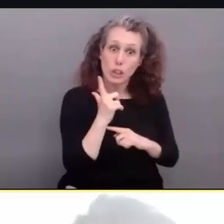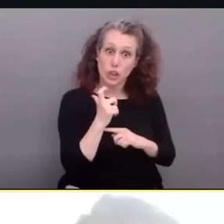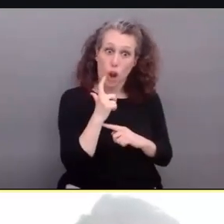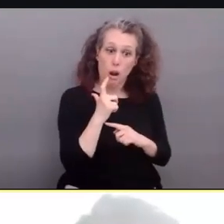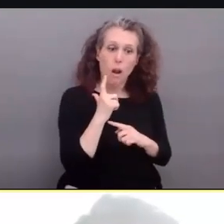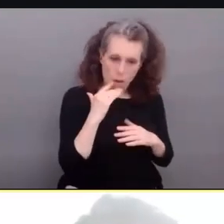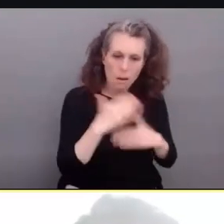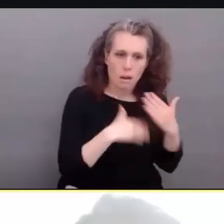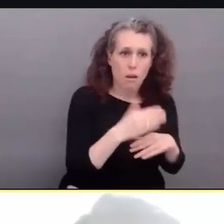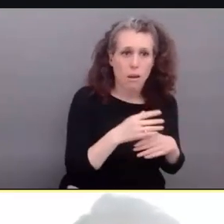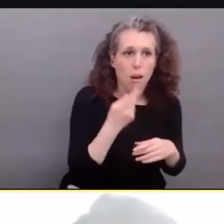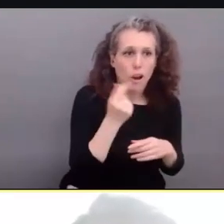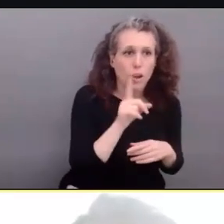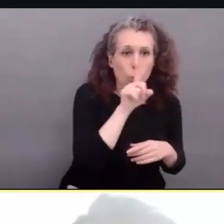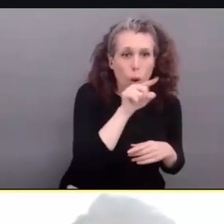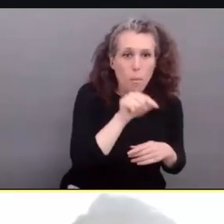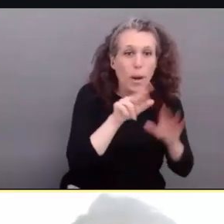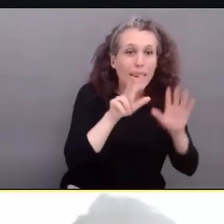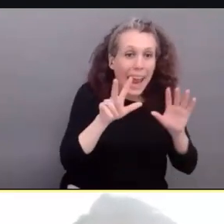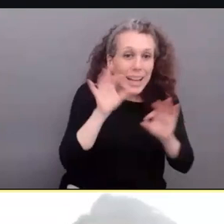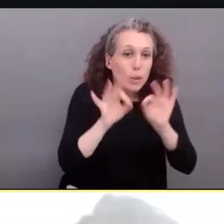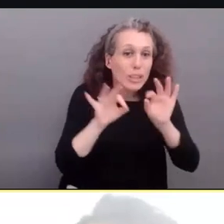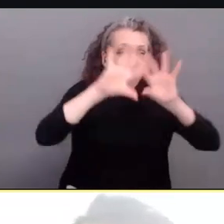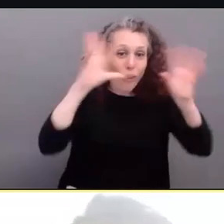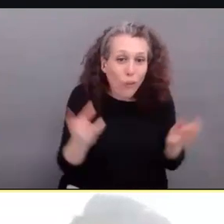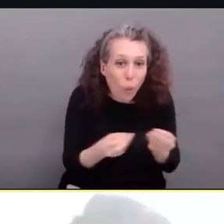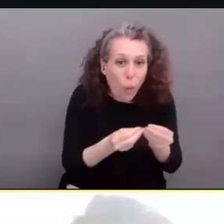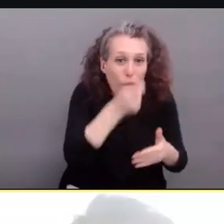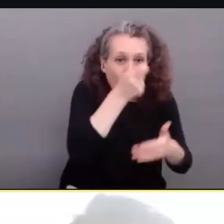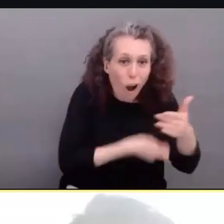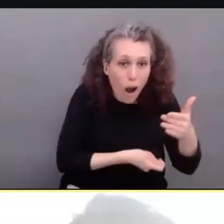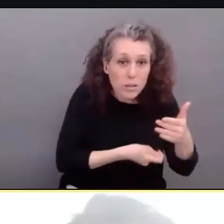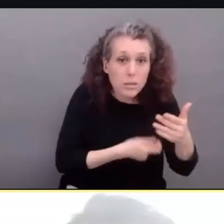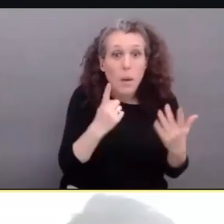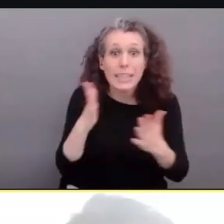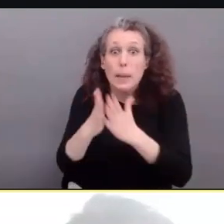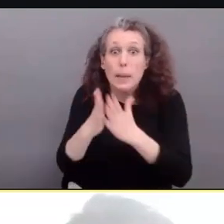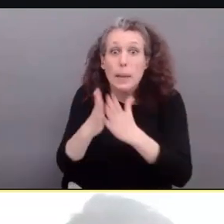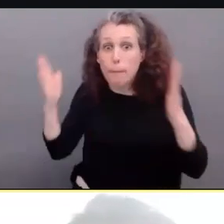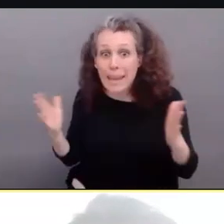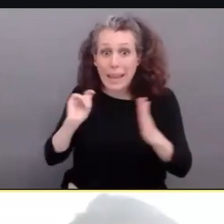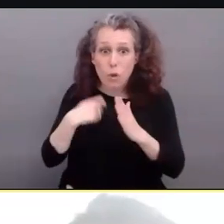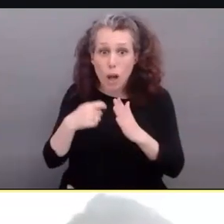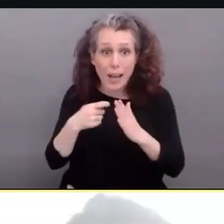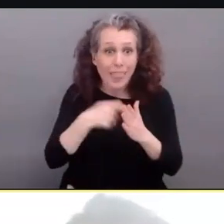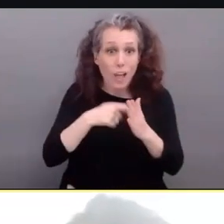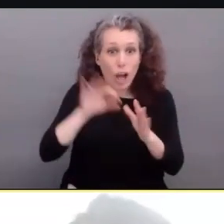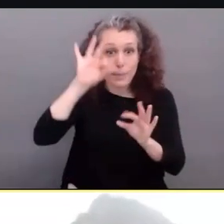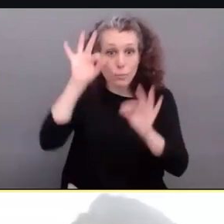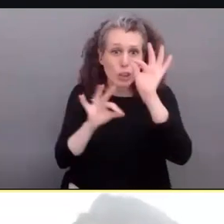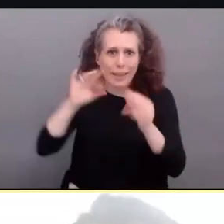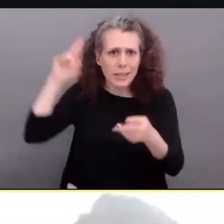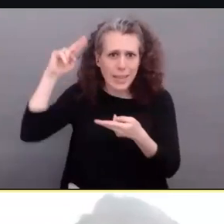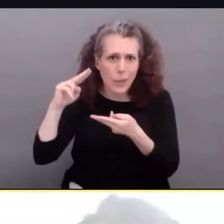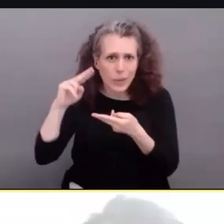average 1.8% of the entire construction cost. Or if it's a big project, it's even less than that. While on